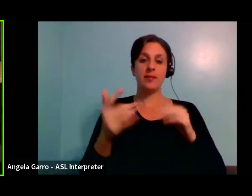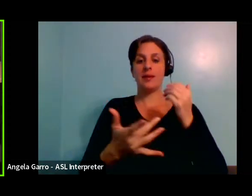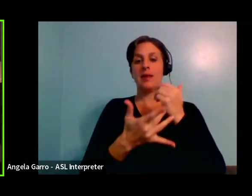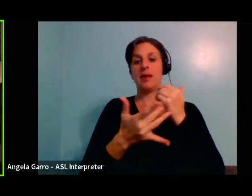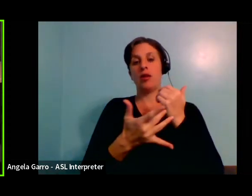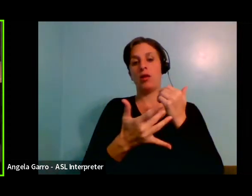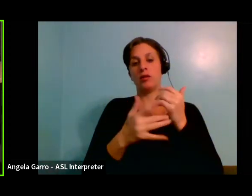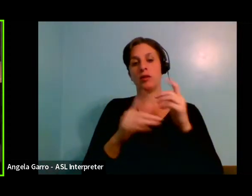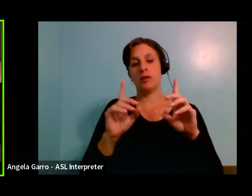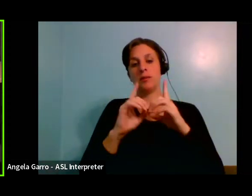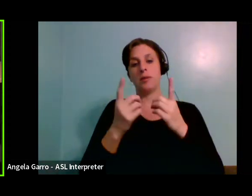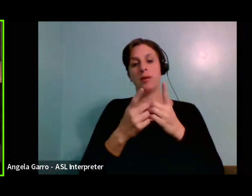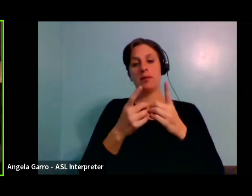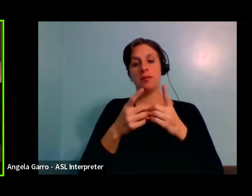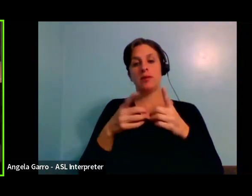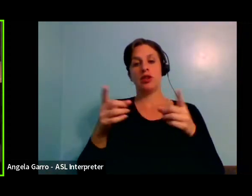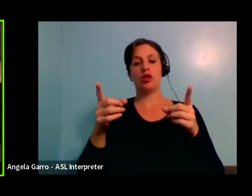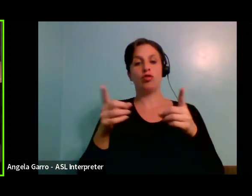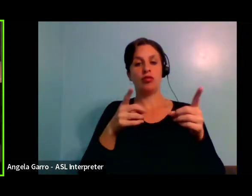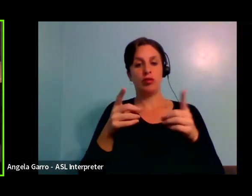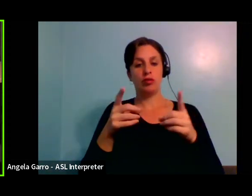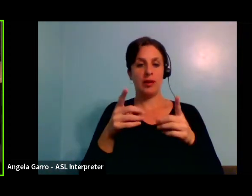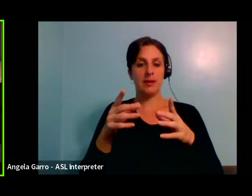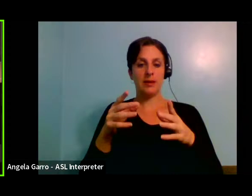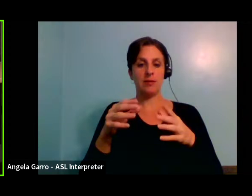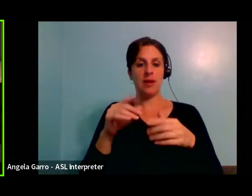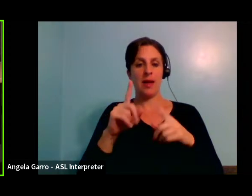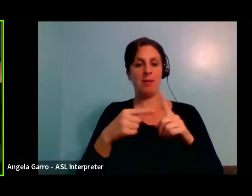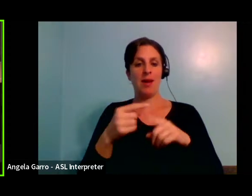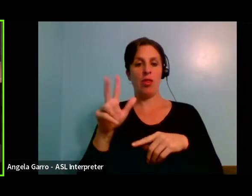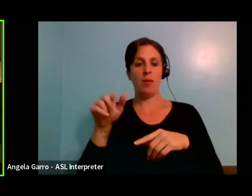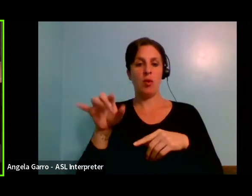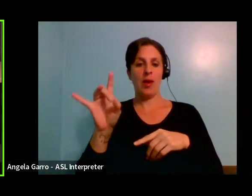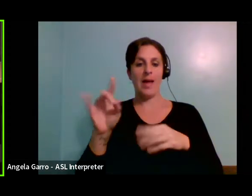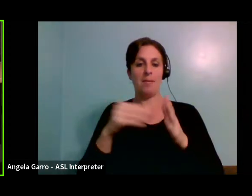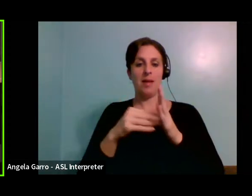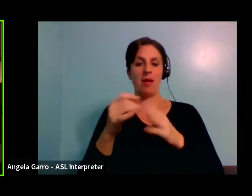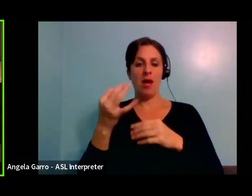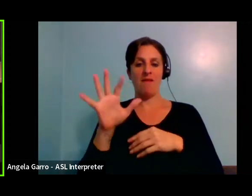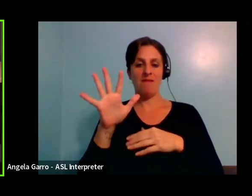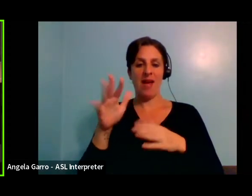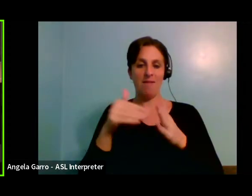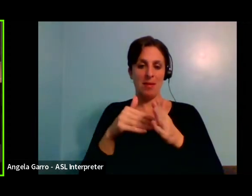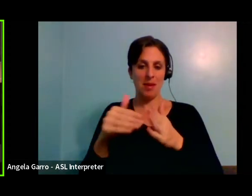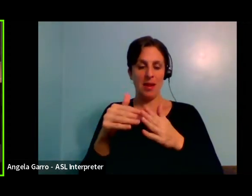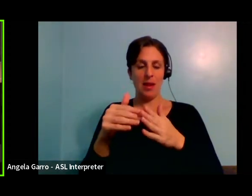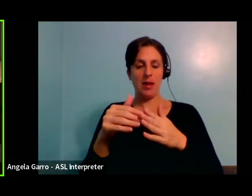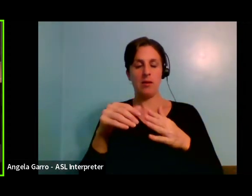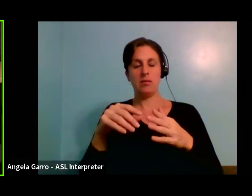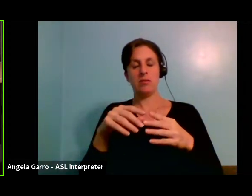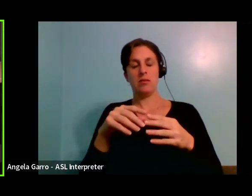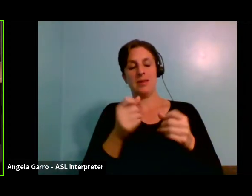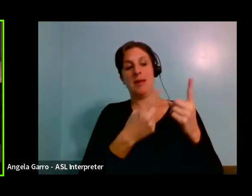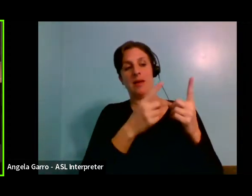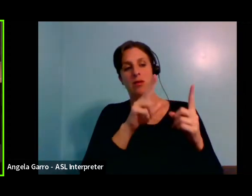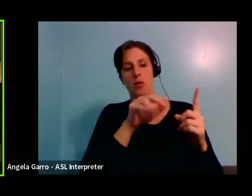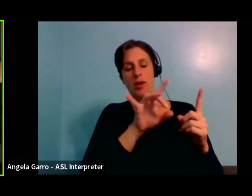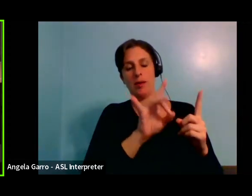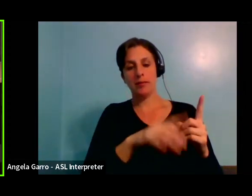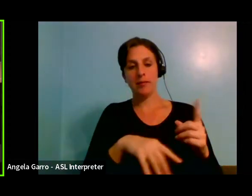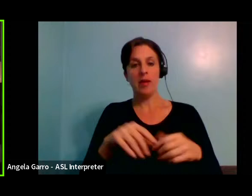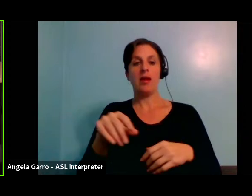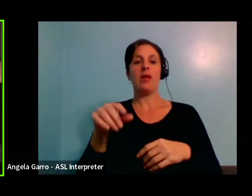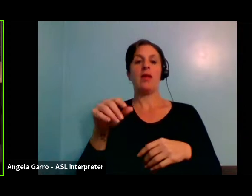technology department had directed about 3.8 million of the $5 million of that to be spent. In February this